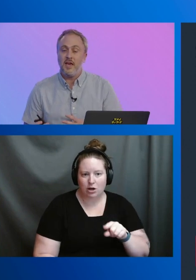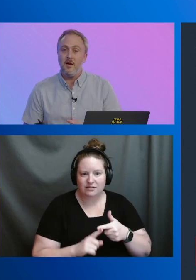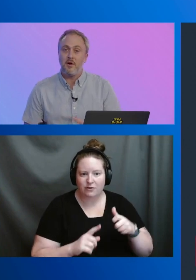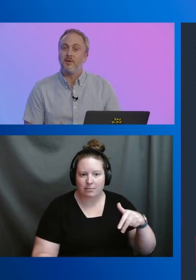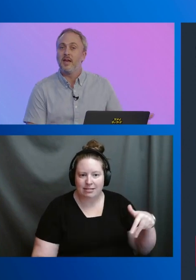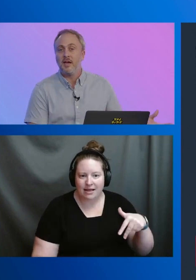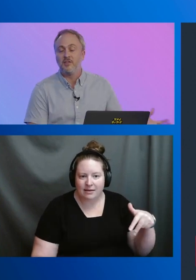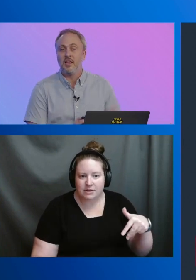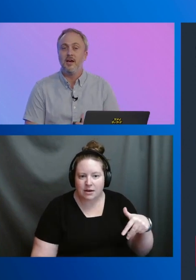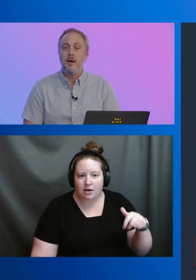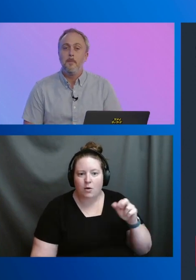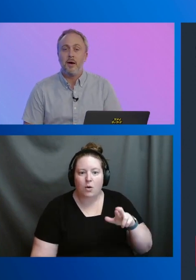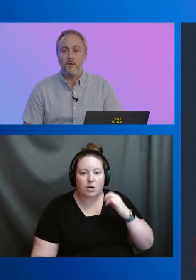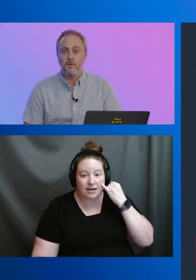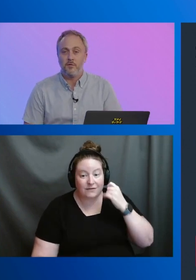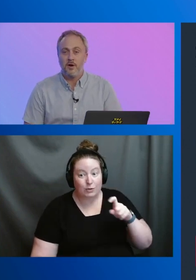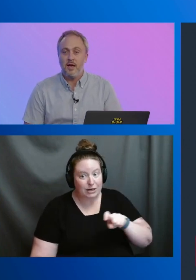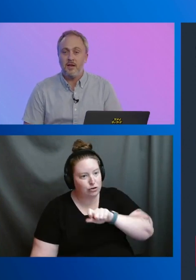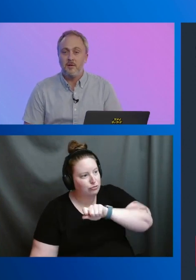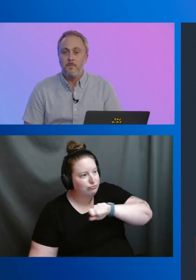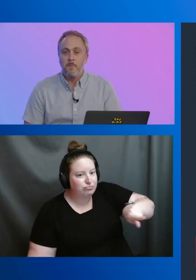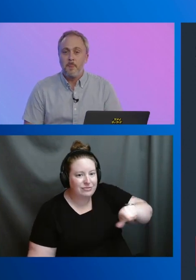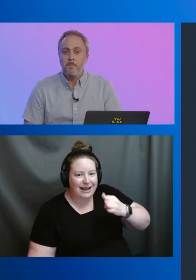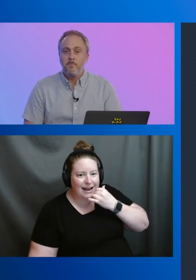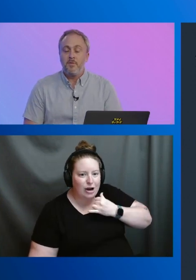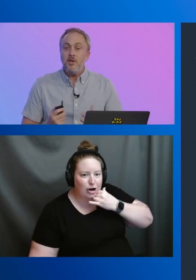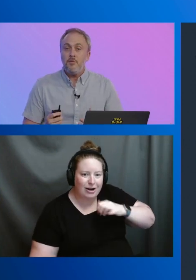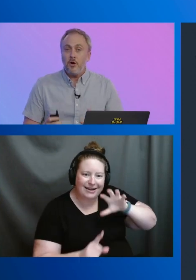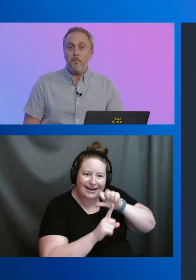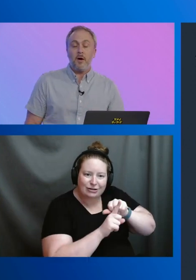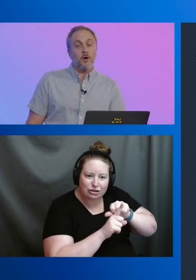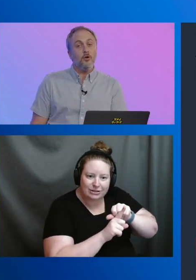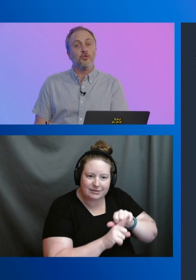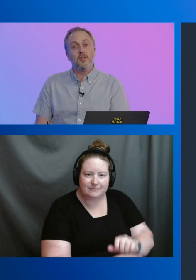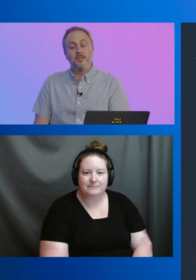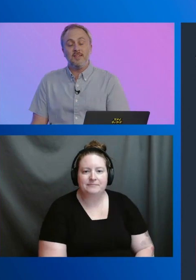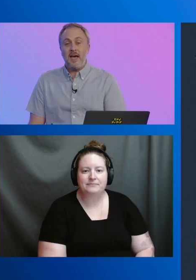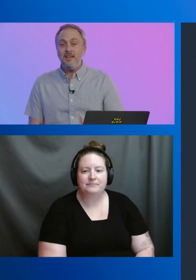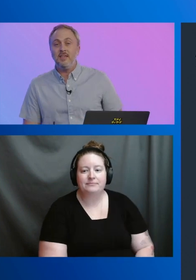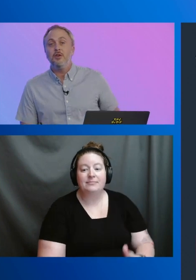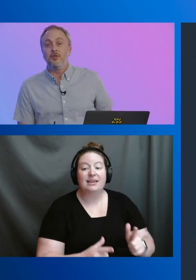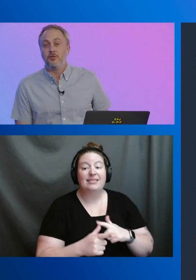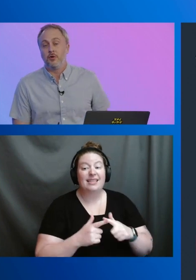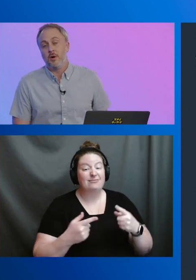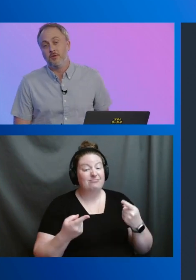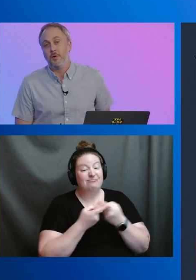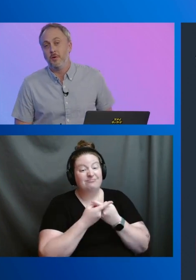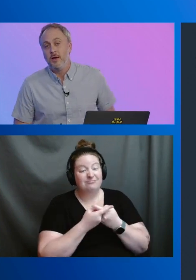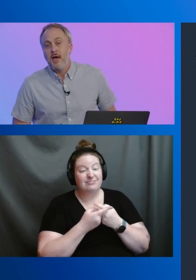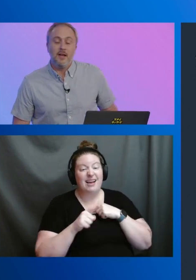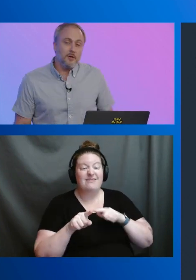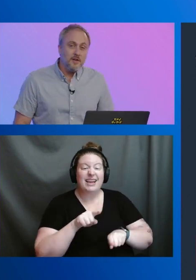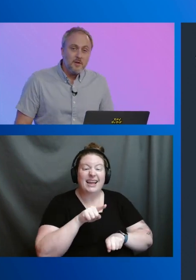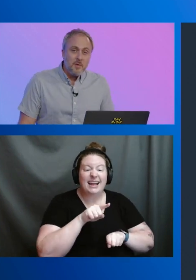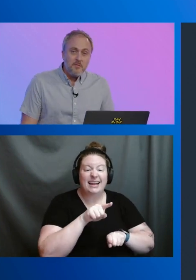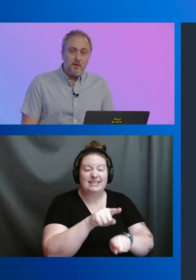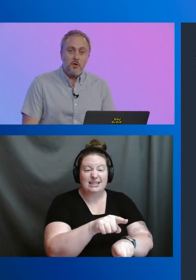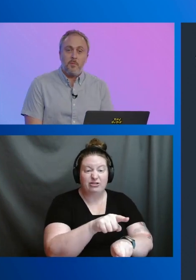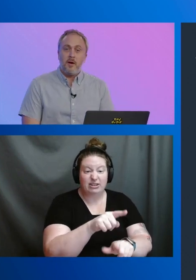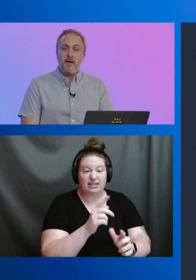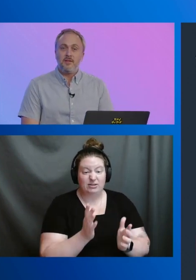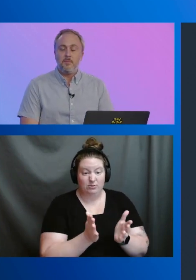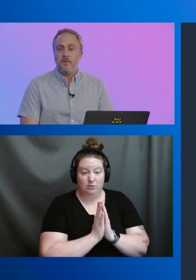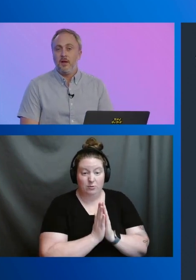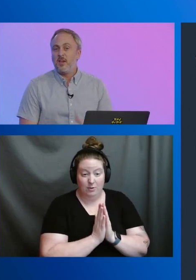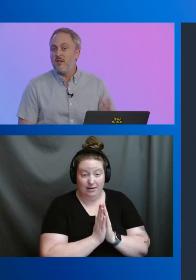return the error and catch that back on the front end. Then you've got, by contrast, this asynchronous request mode. And so this can be